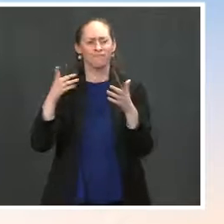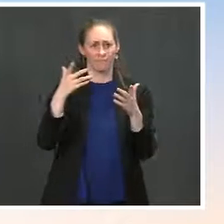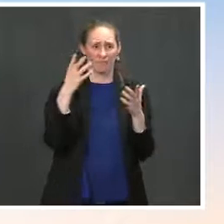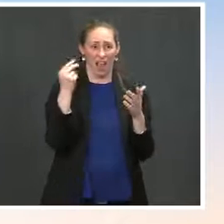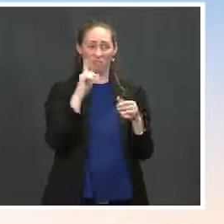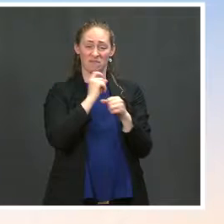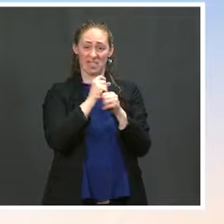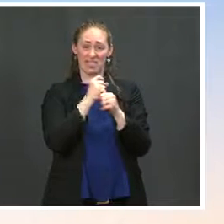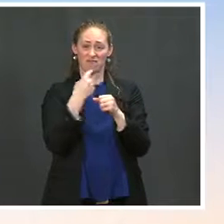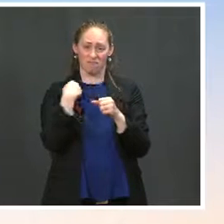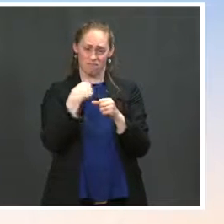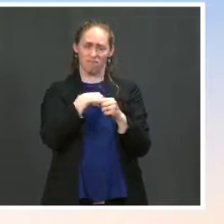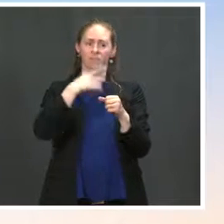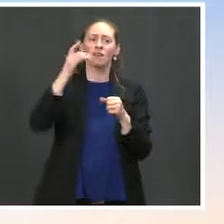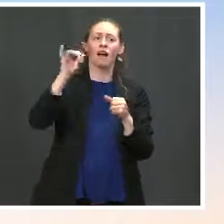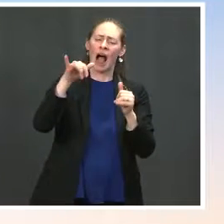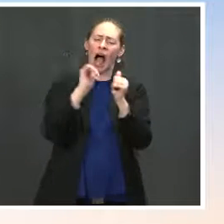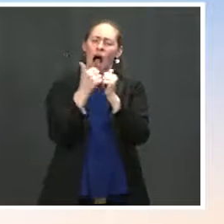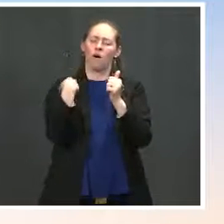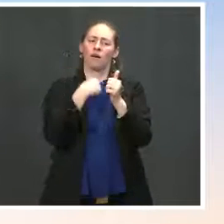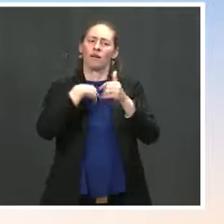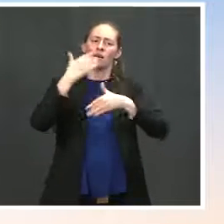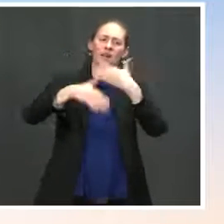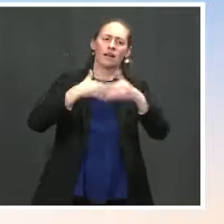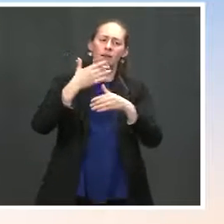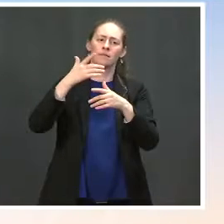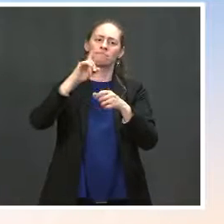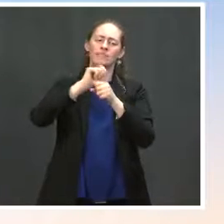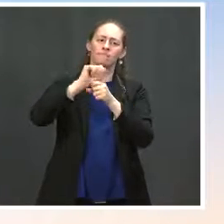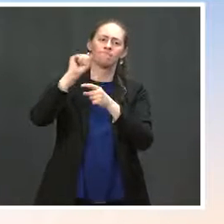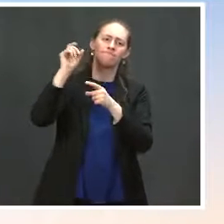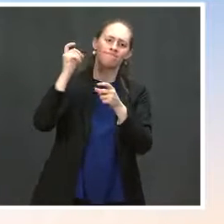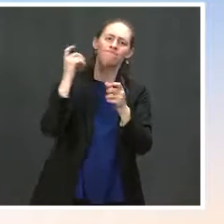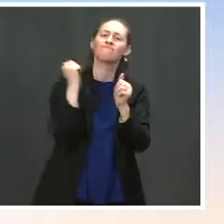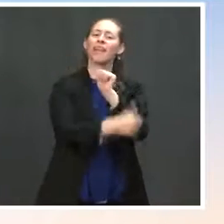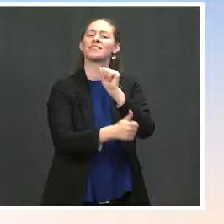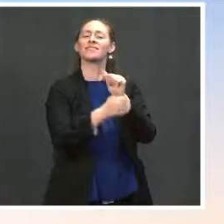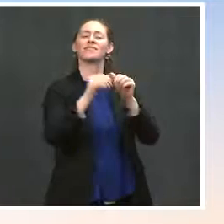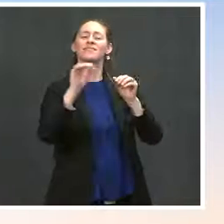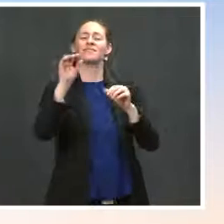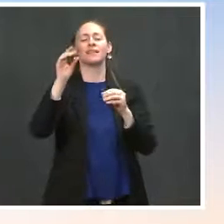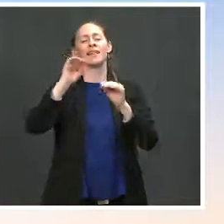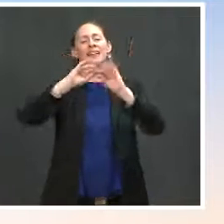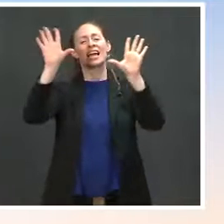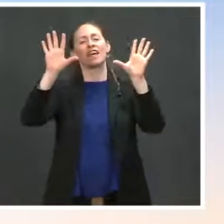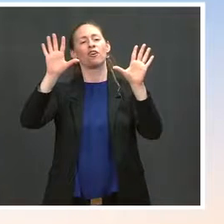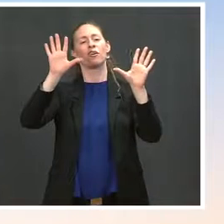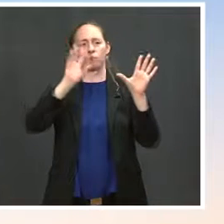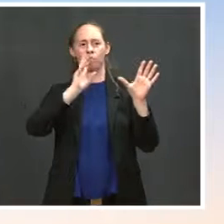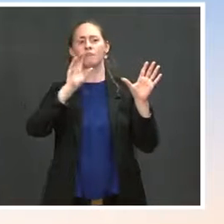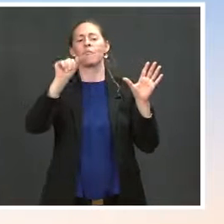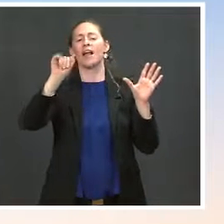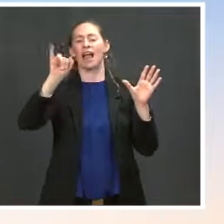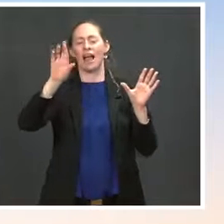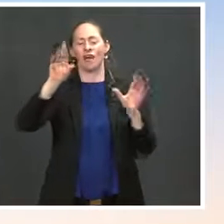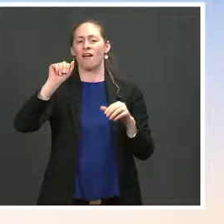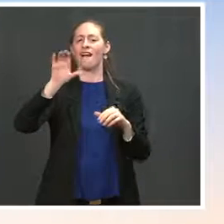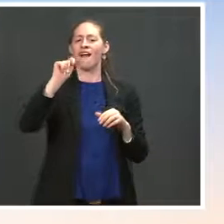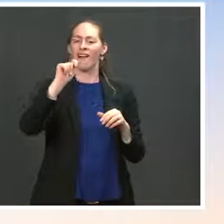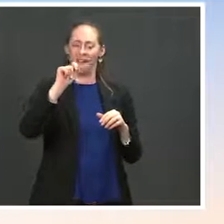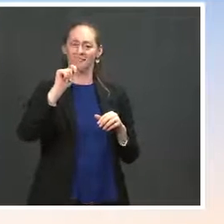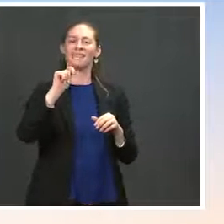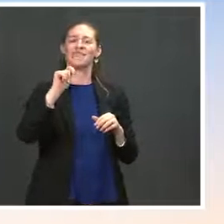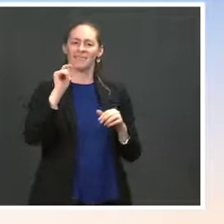that's when we passed the Clean Air Act, the Safe Drinking Water Act, the Marine Mammal Protection, the Coastal Zone Management, the Endangered Species,